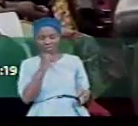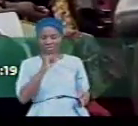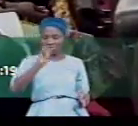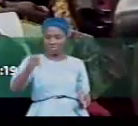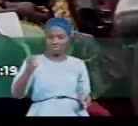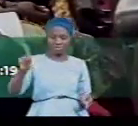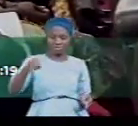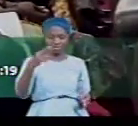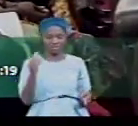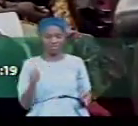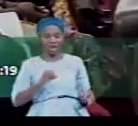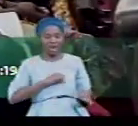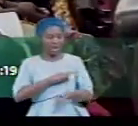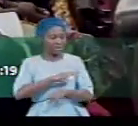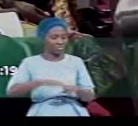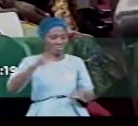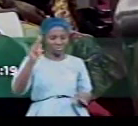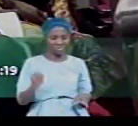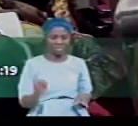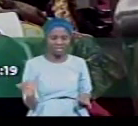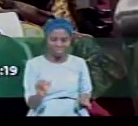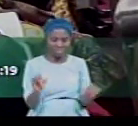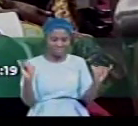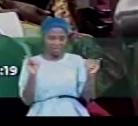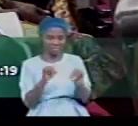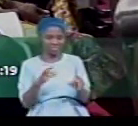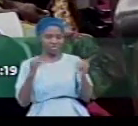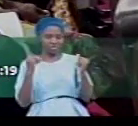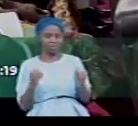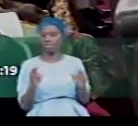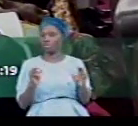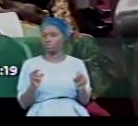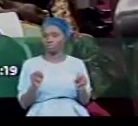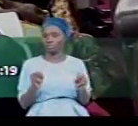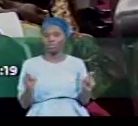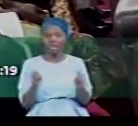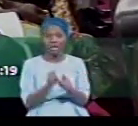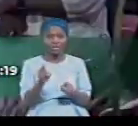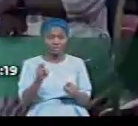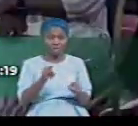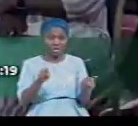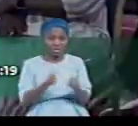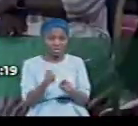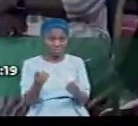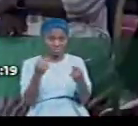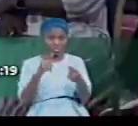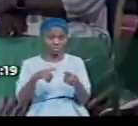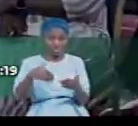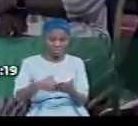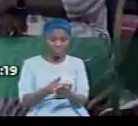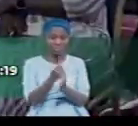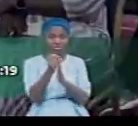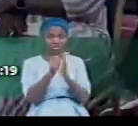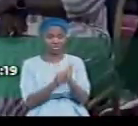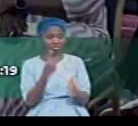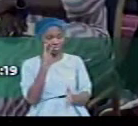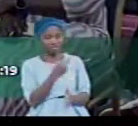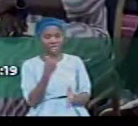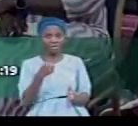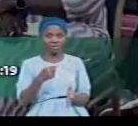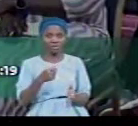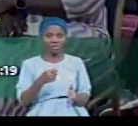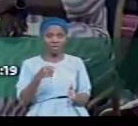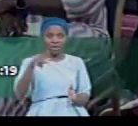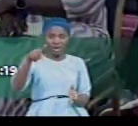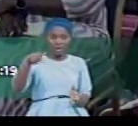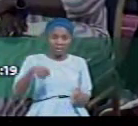same measure of power. As you come to the New Testament and see Paul, the apostle, all those